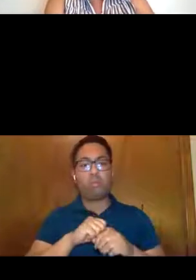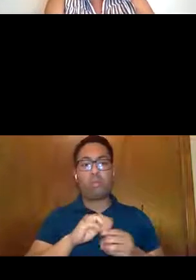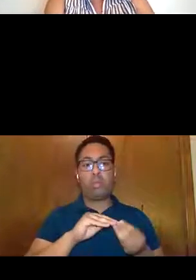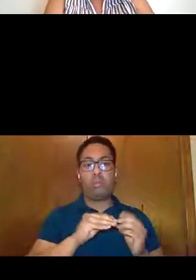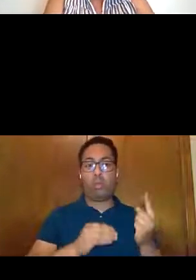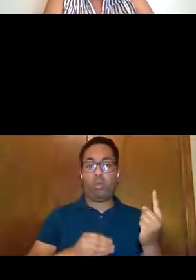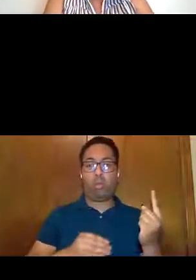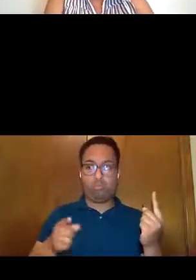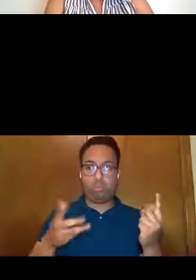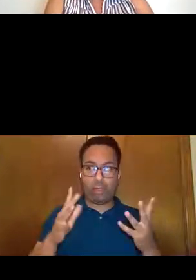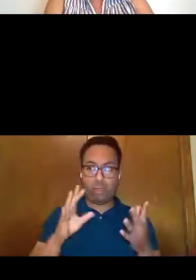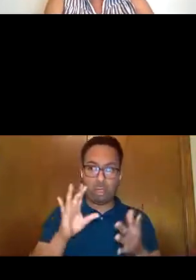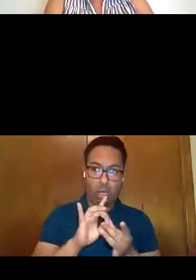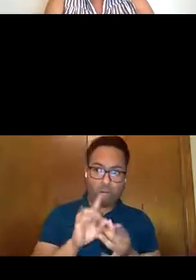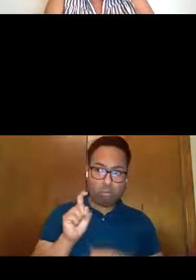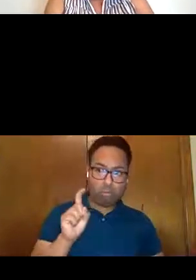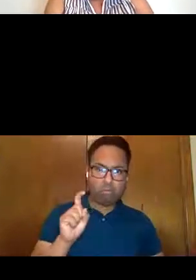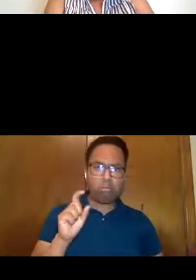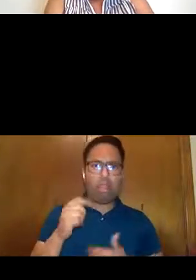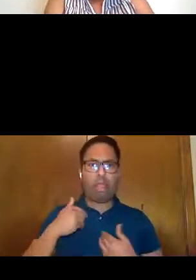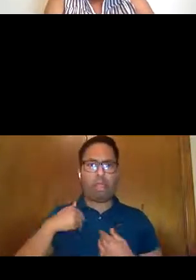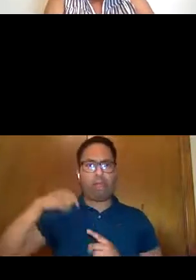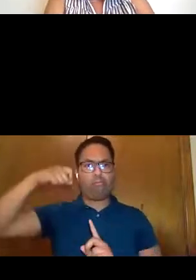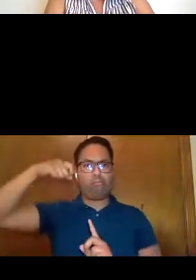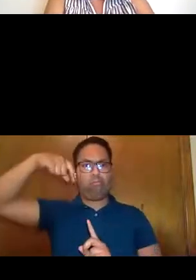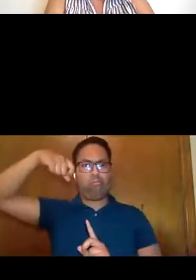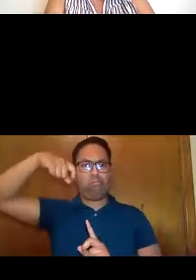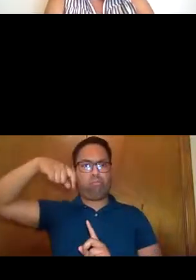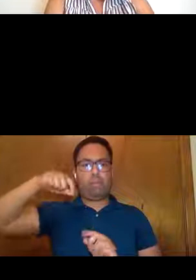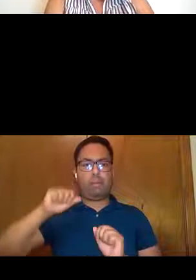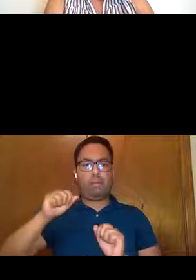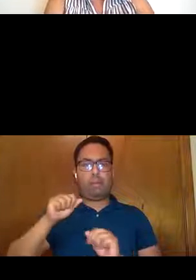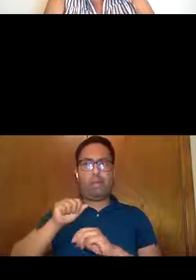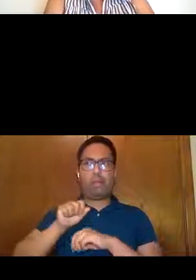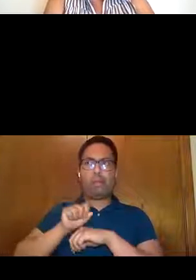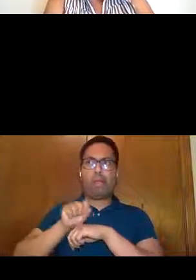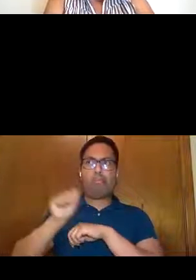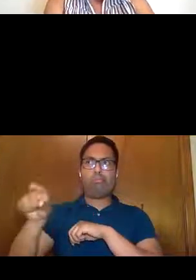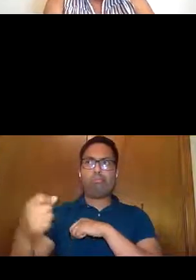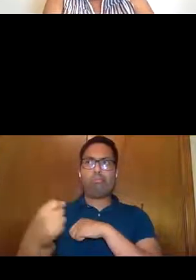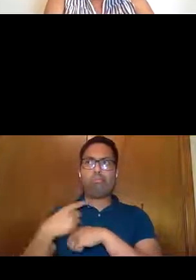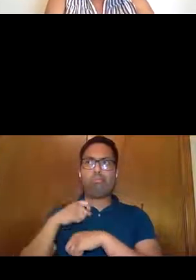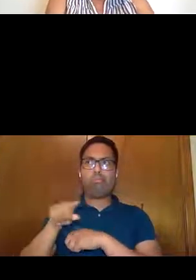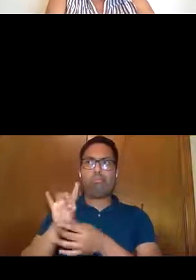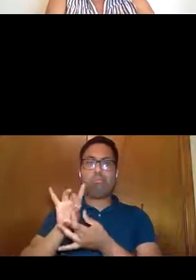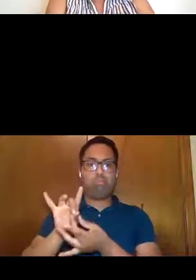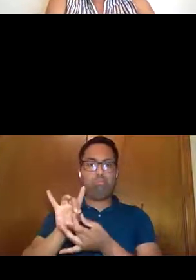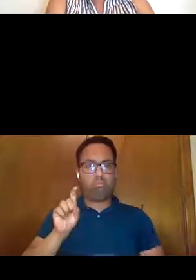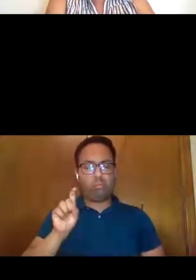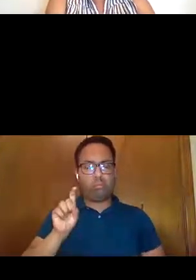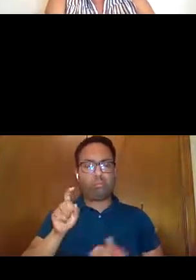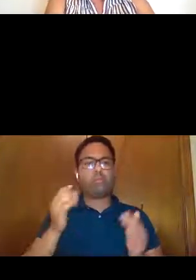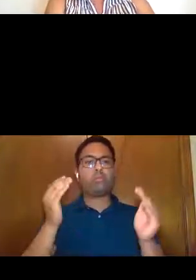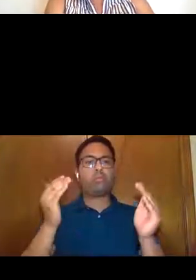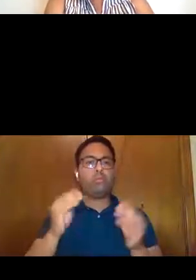connected, or do you have a signal that can transmit data? Number 2, you have a